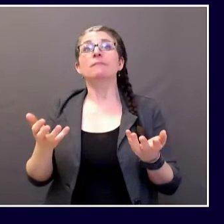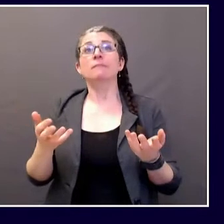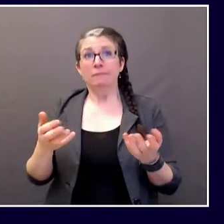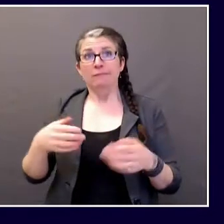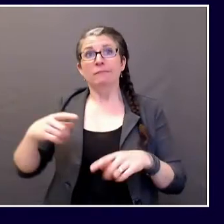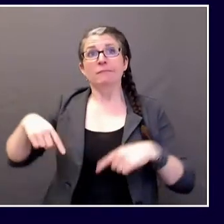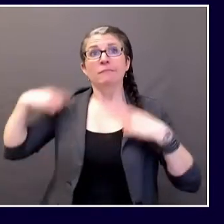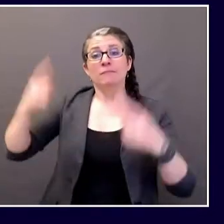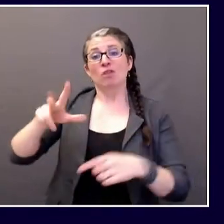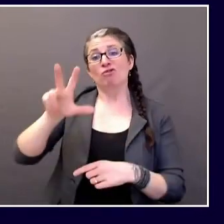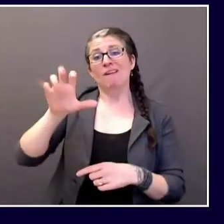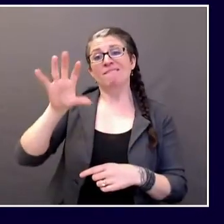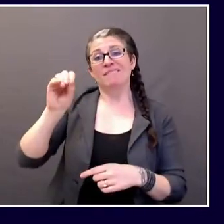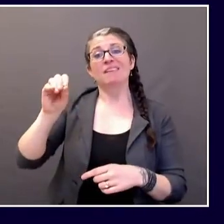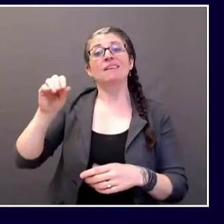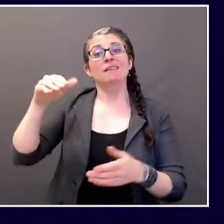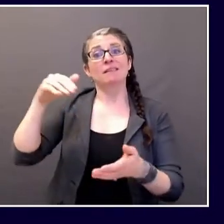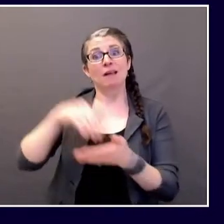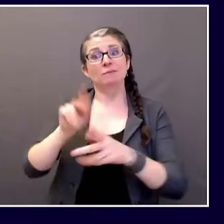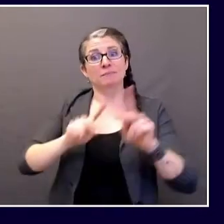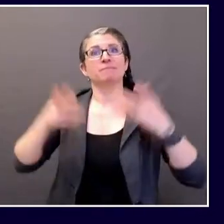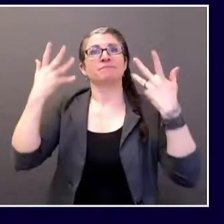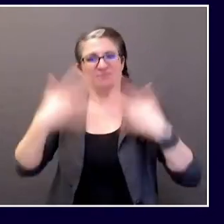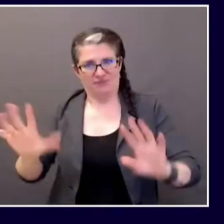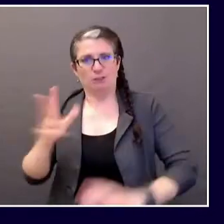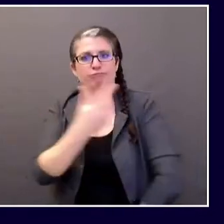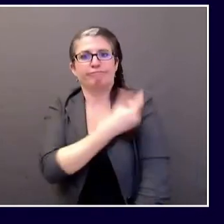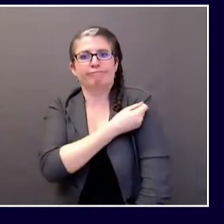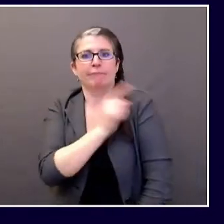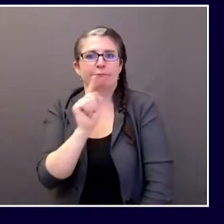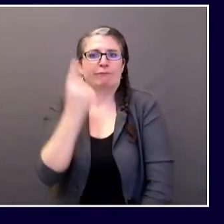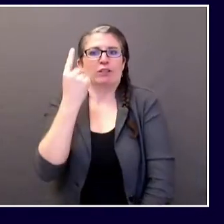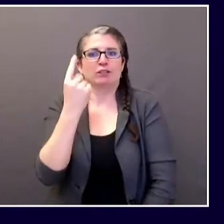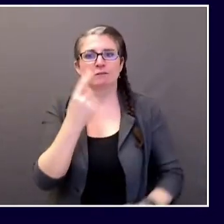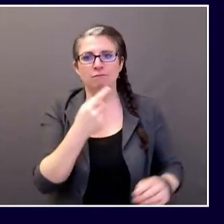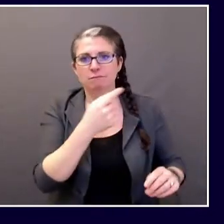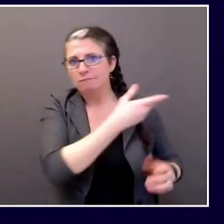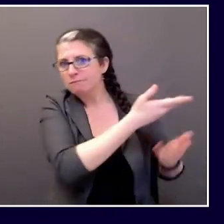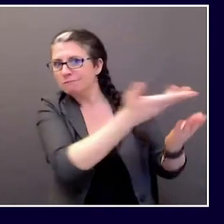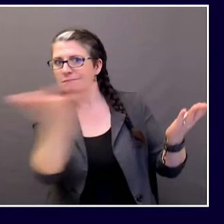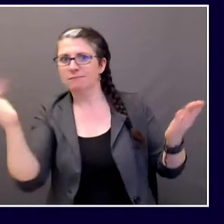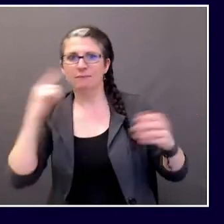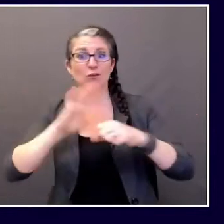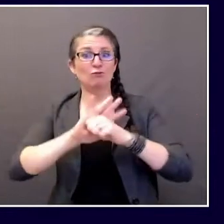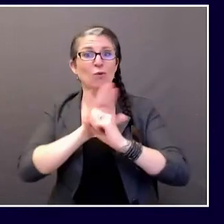350,000 COVID-19 doses that have been administered across the state,